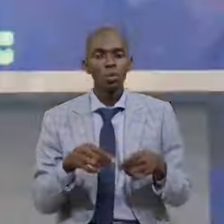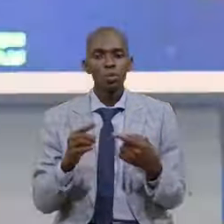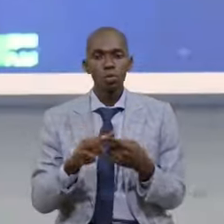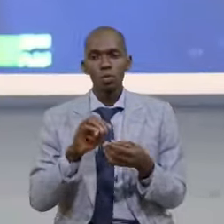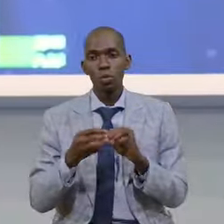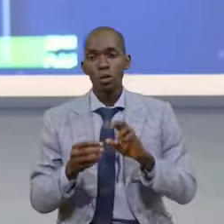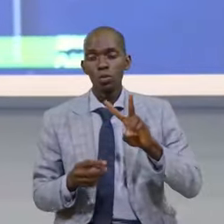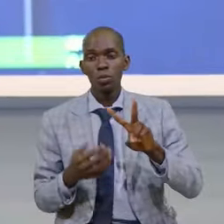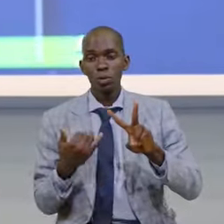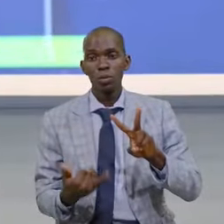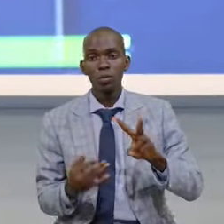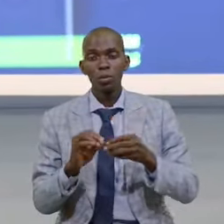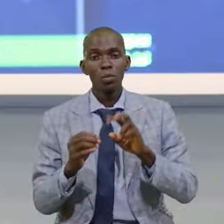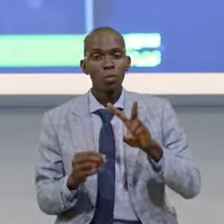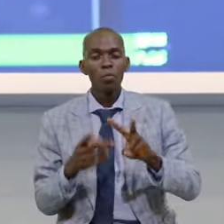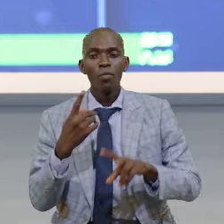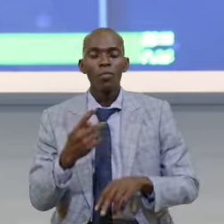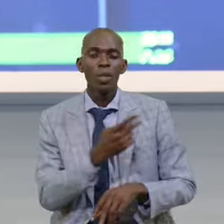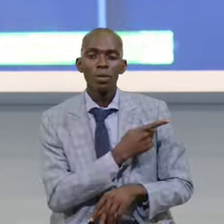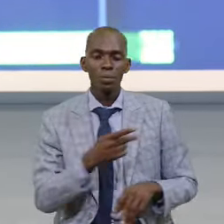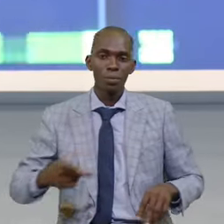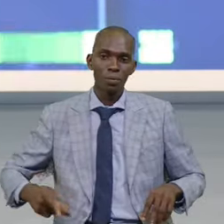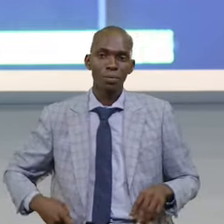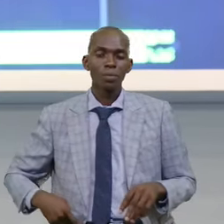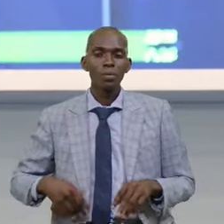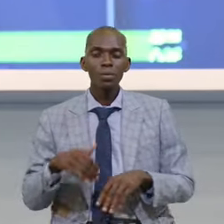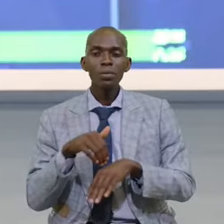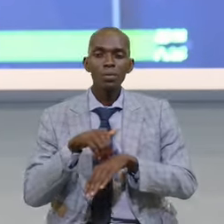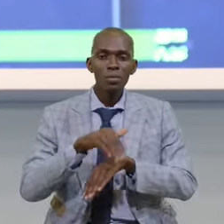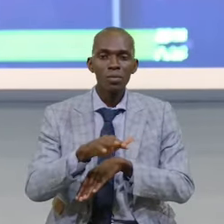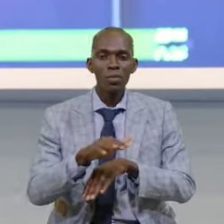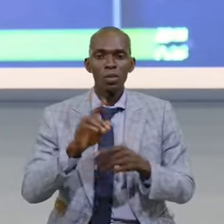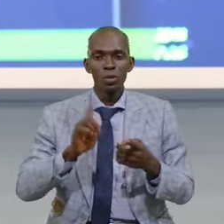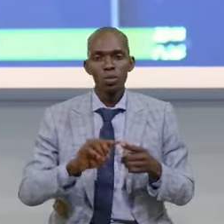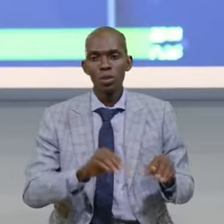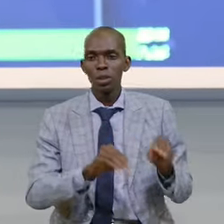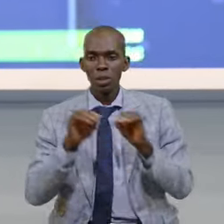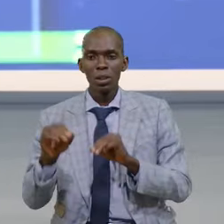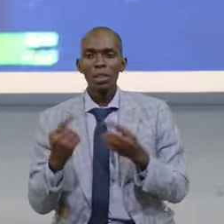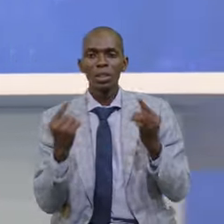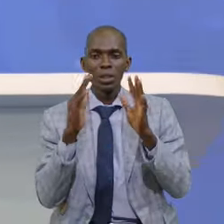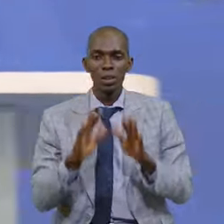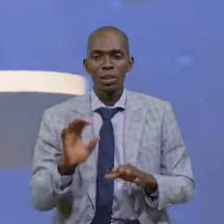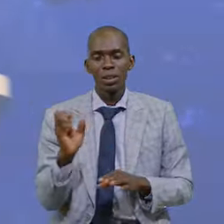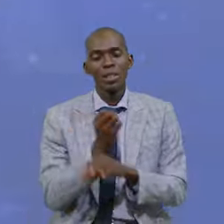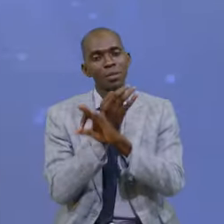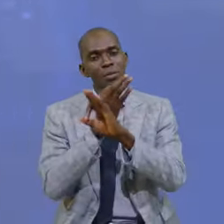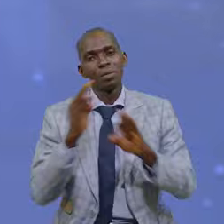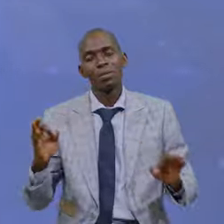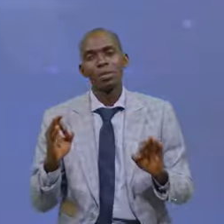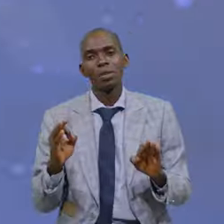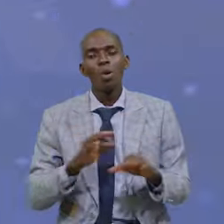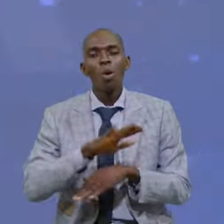Number two, the prince sent to set sinners free. All those who